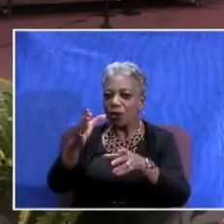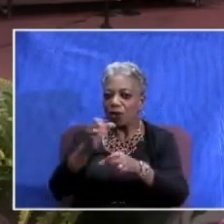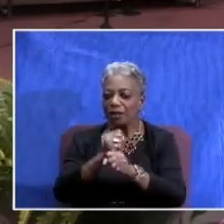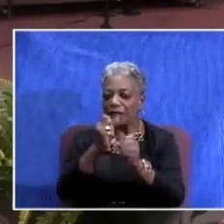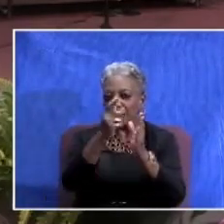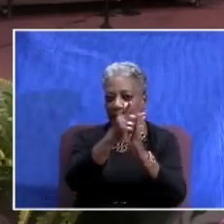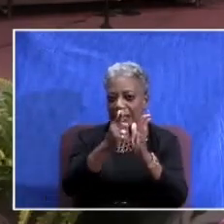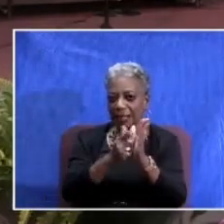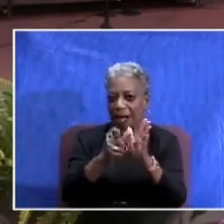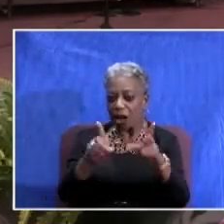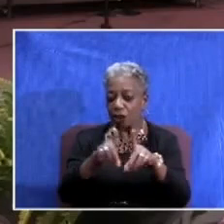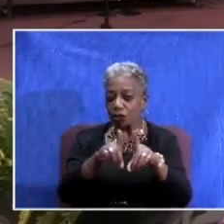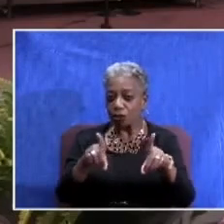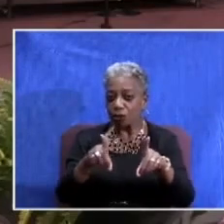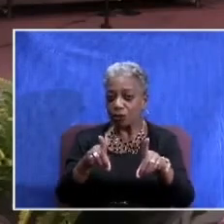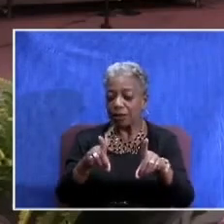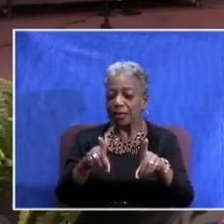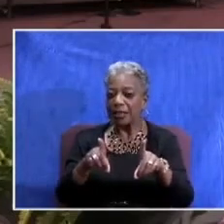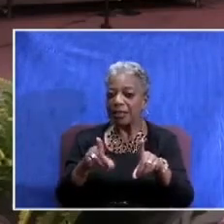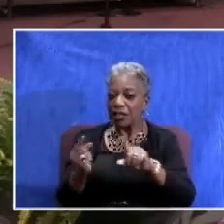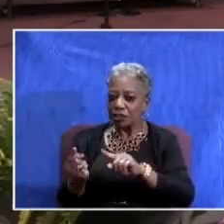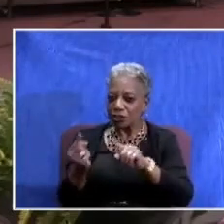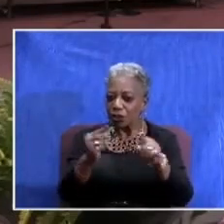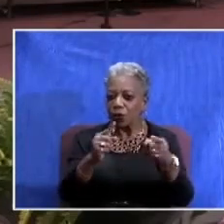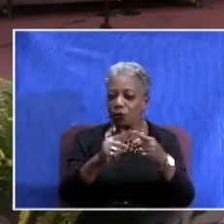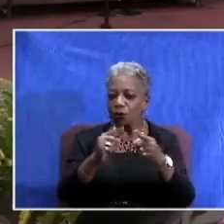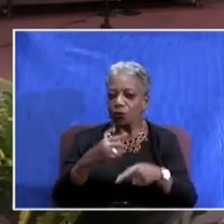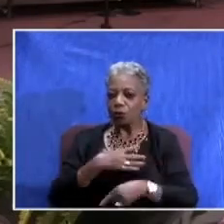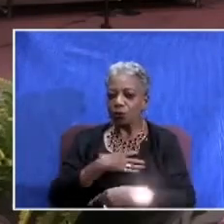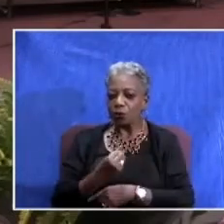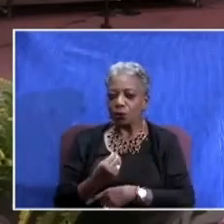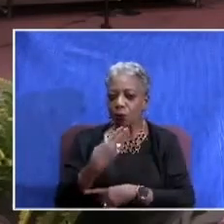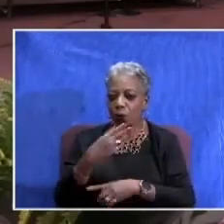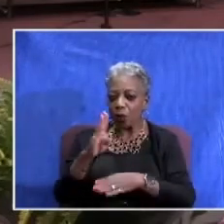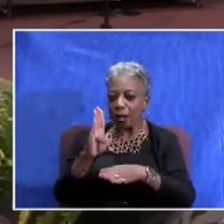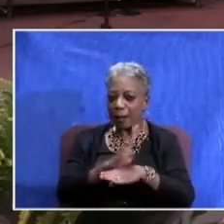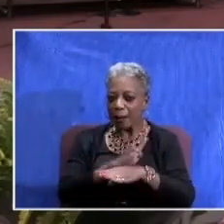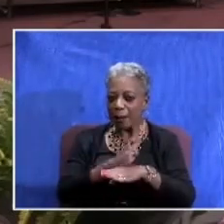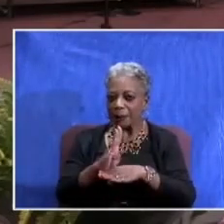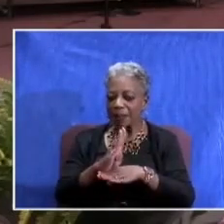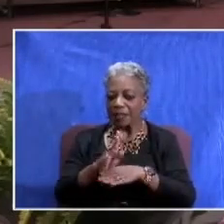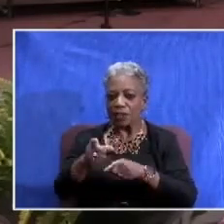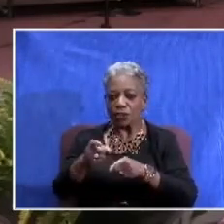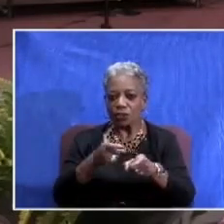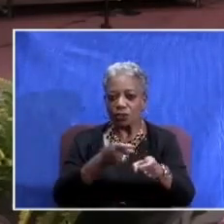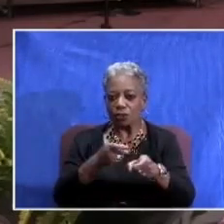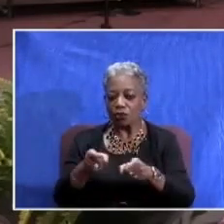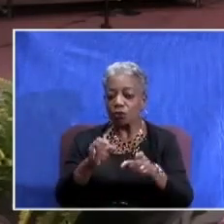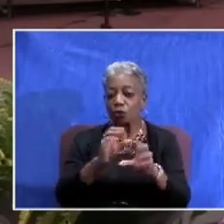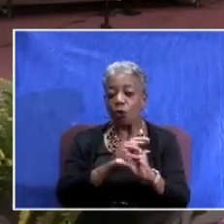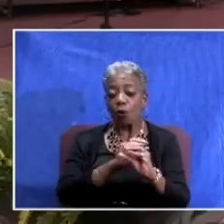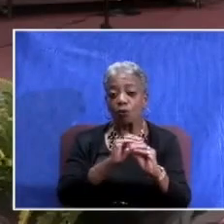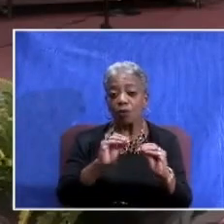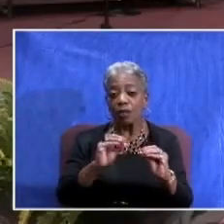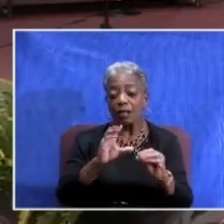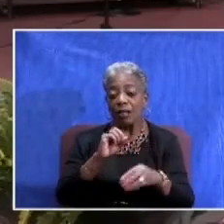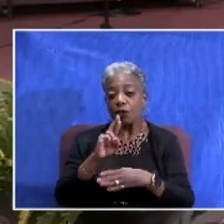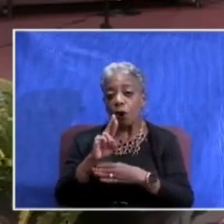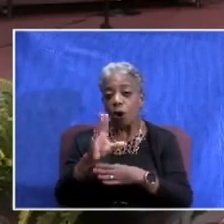go to some white firm that you don't control. You get your medical degree